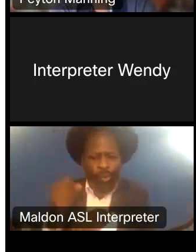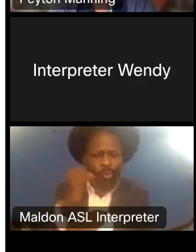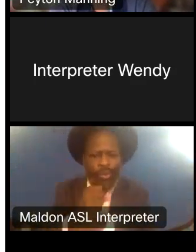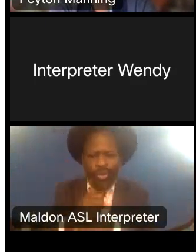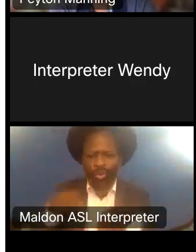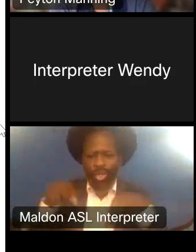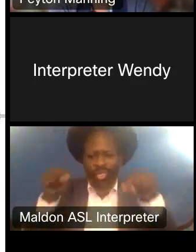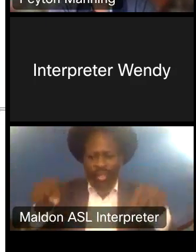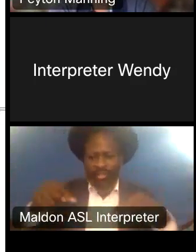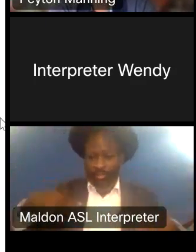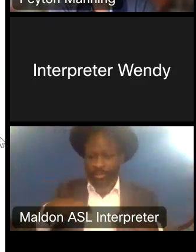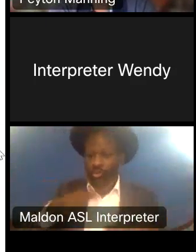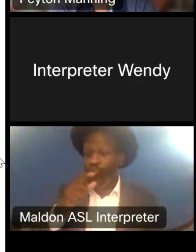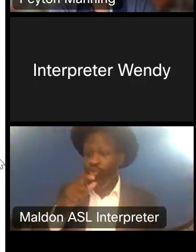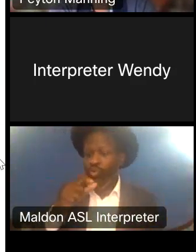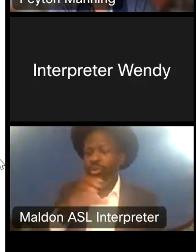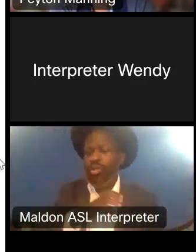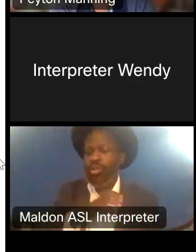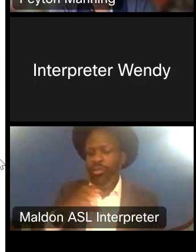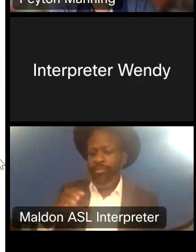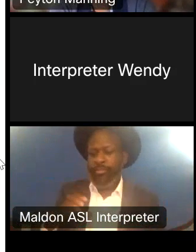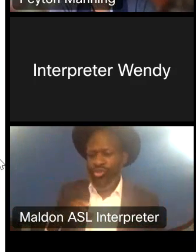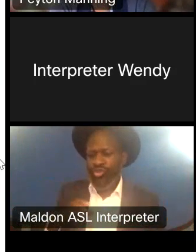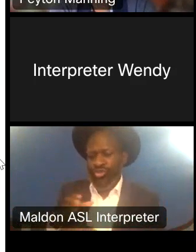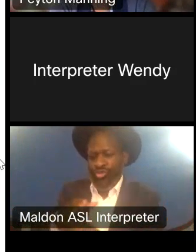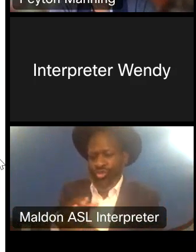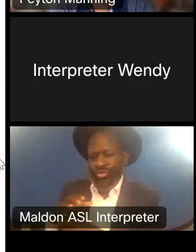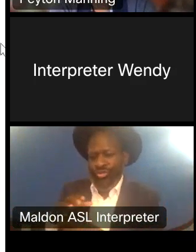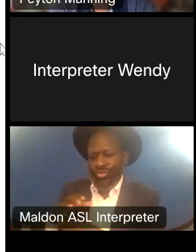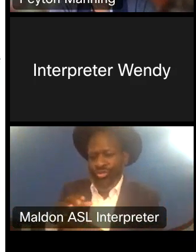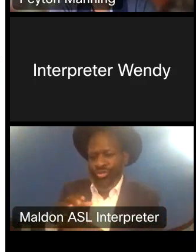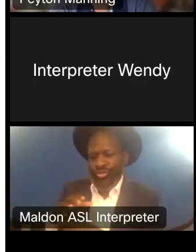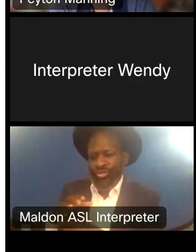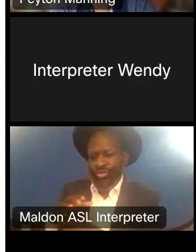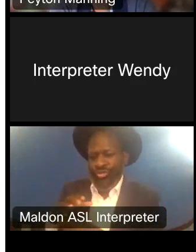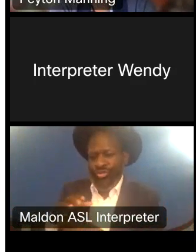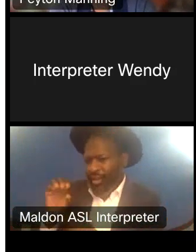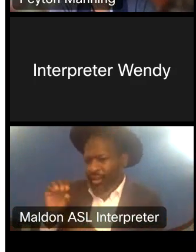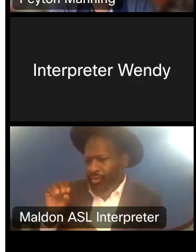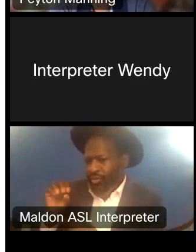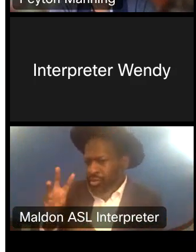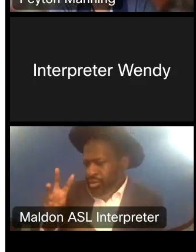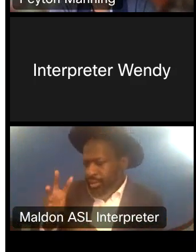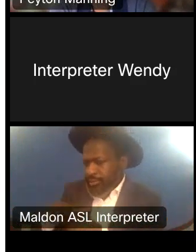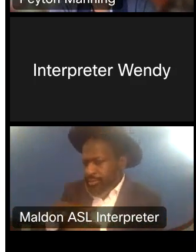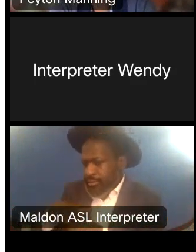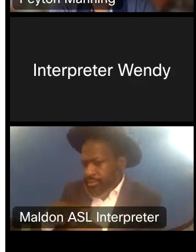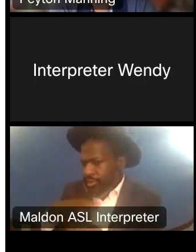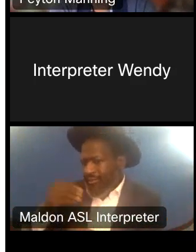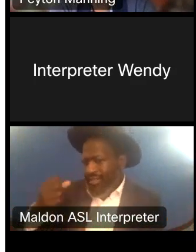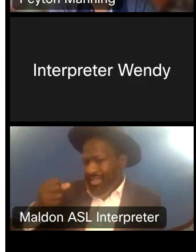the commissioner for 5F06 and the chair of the 5F Commission, which is at the south end of this project